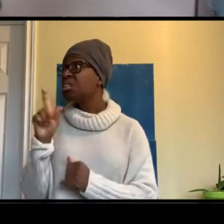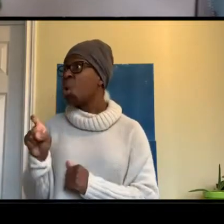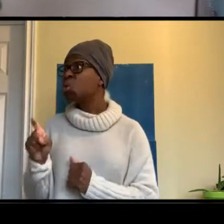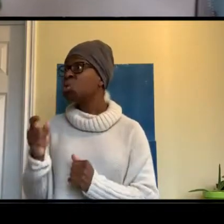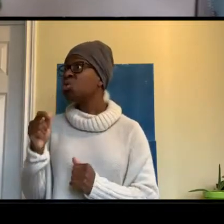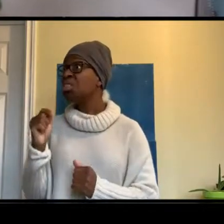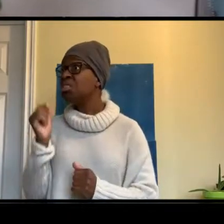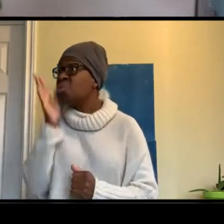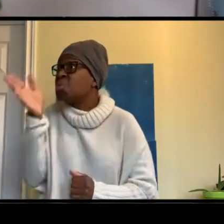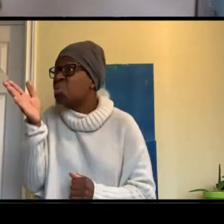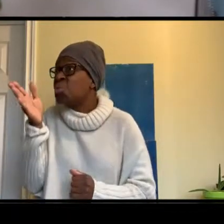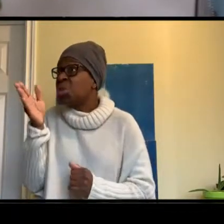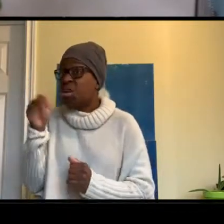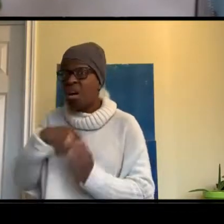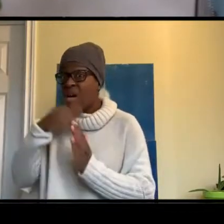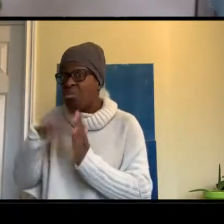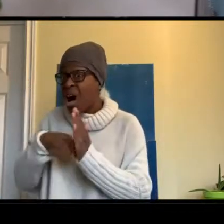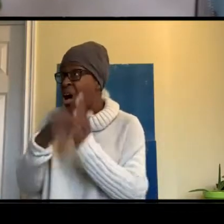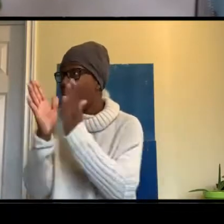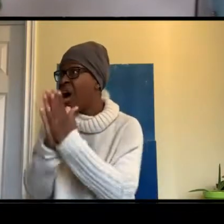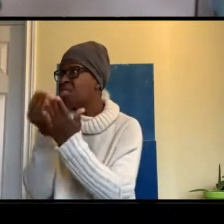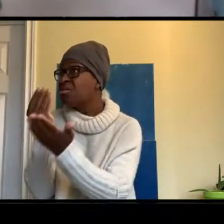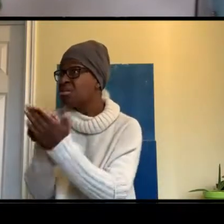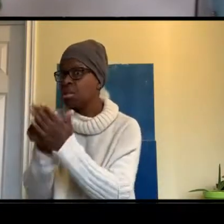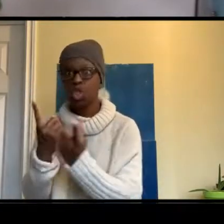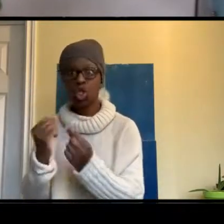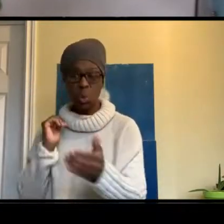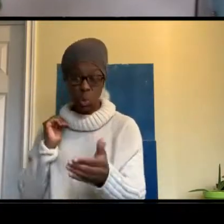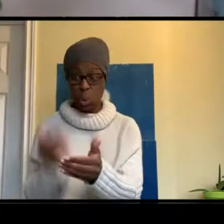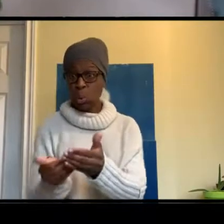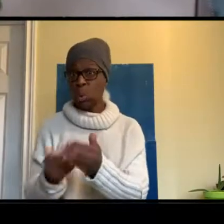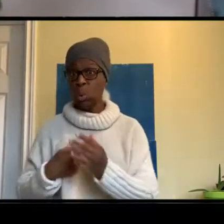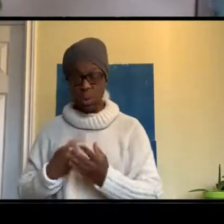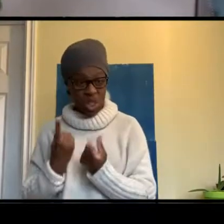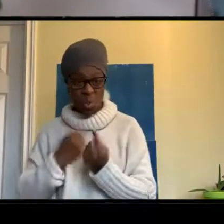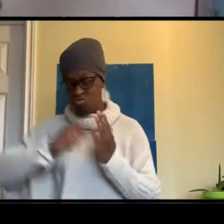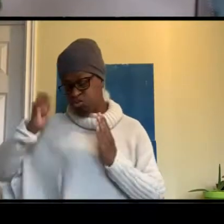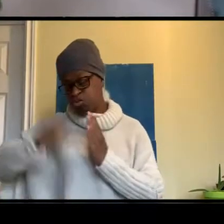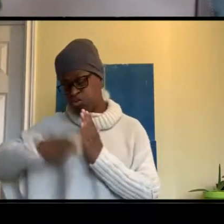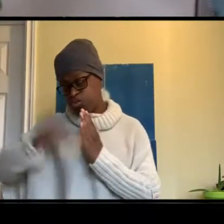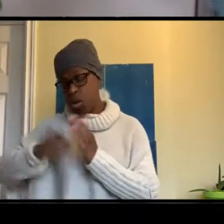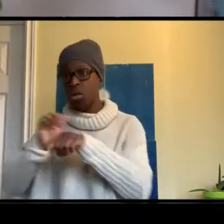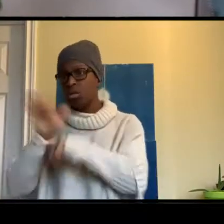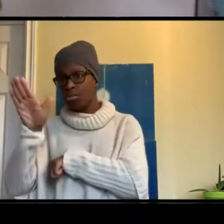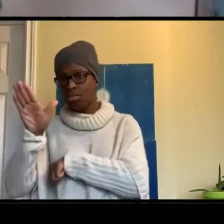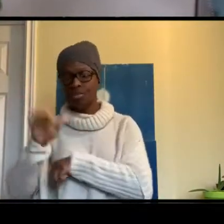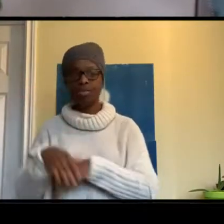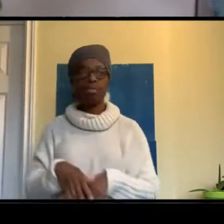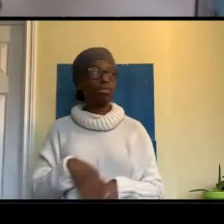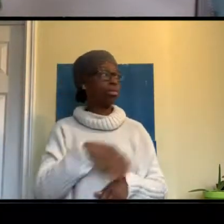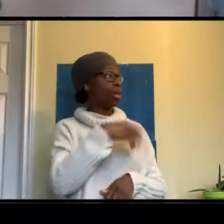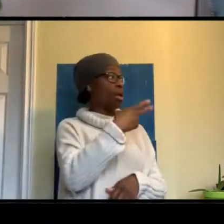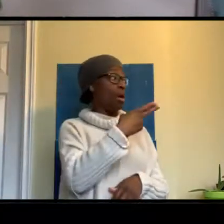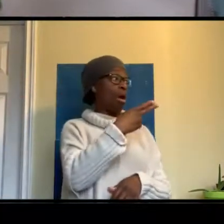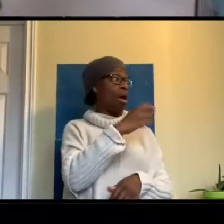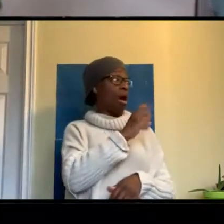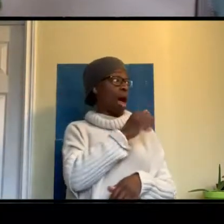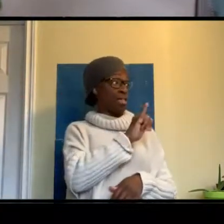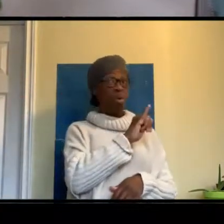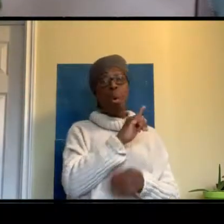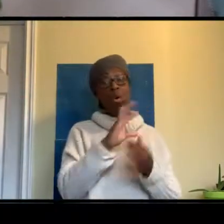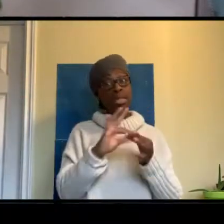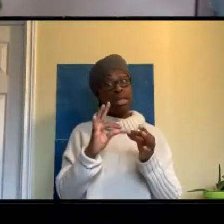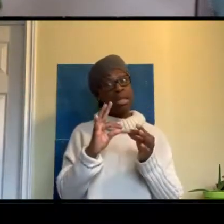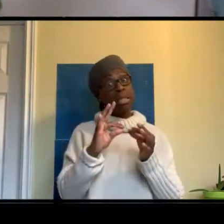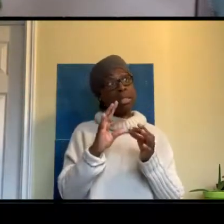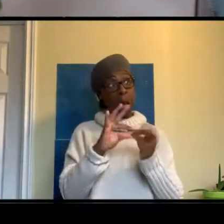sometimes some people work well in that. It's true. I mean, I know that when the pressure's on and I don't have time to be distracted, that